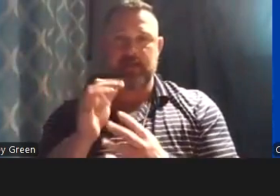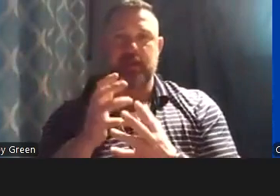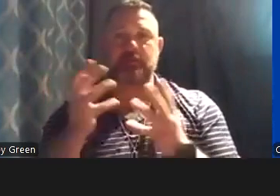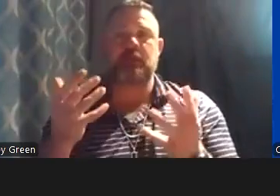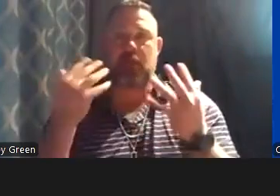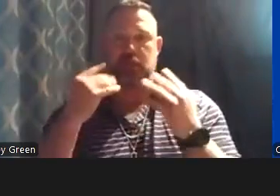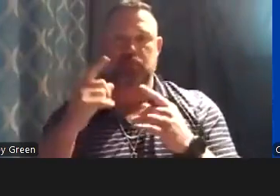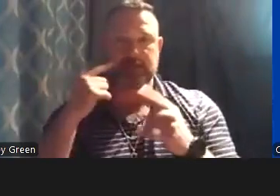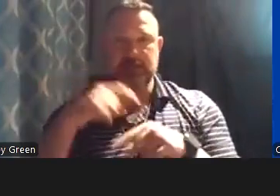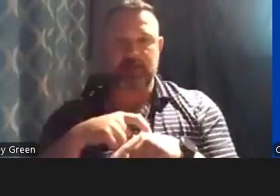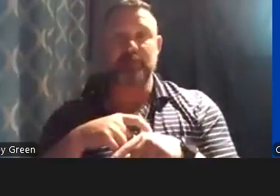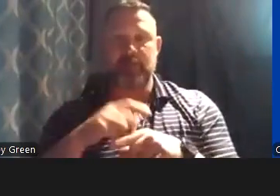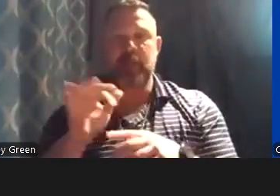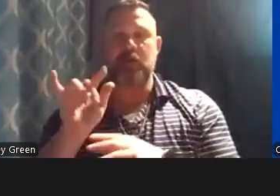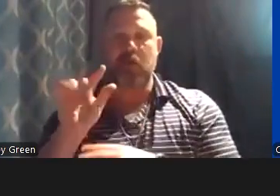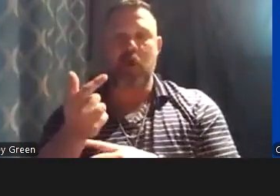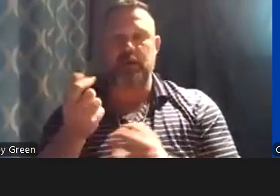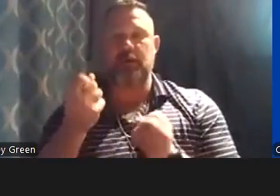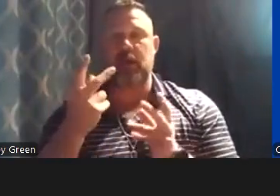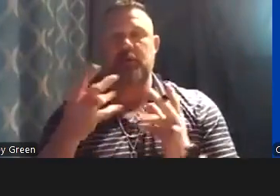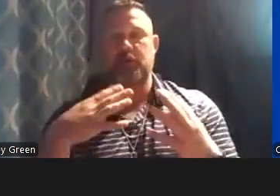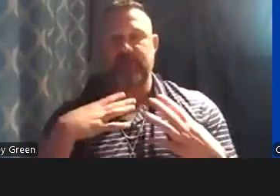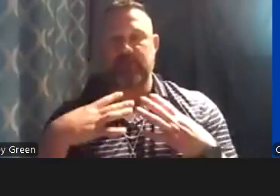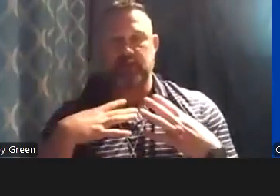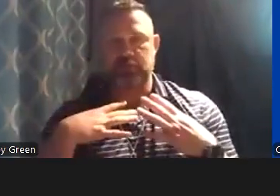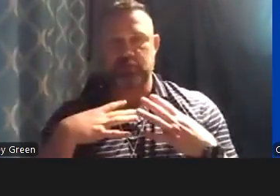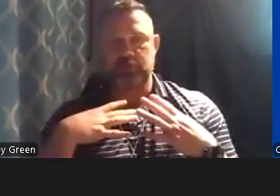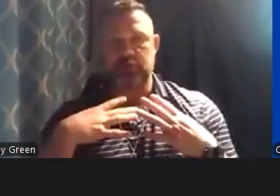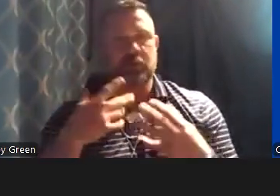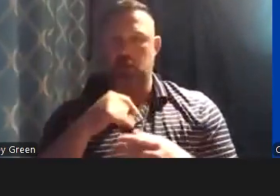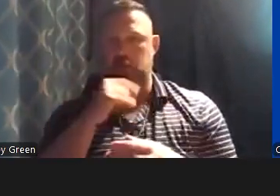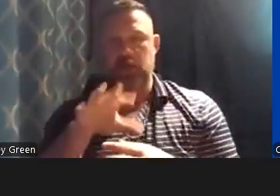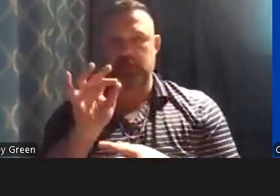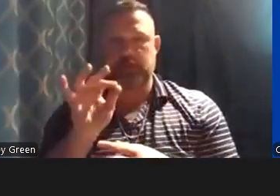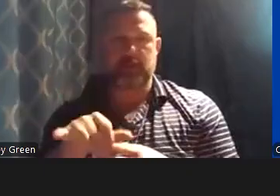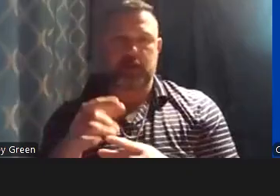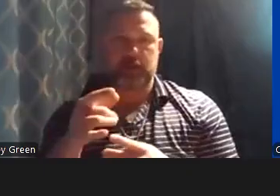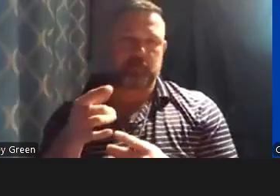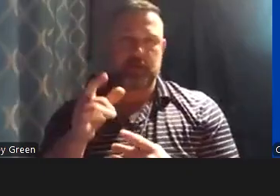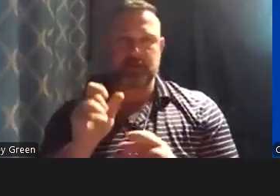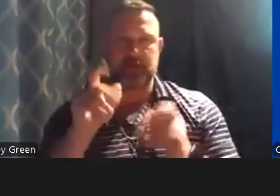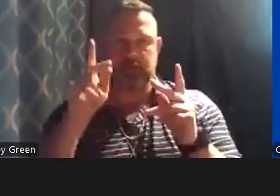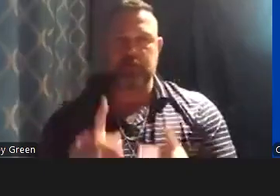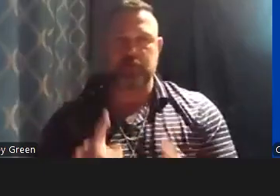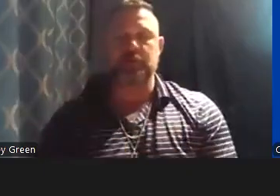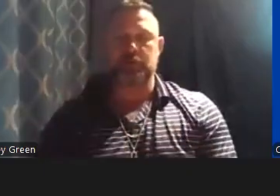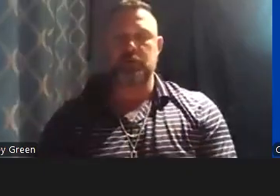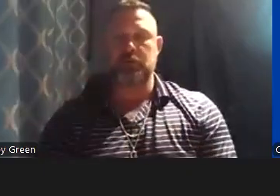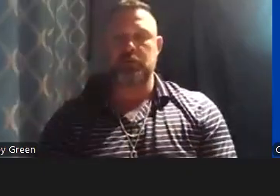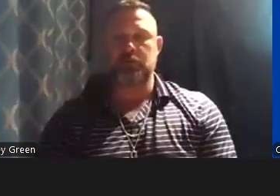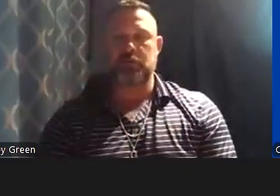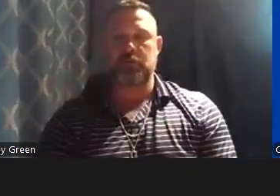crazy time. And then August, I think a lot of people are taking vacations, so I wouldn't pick that one as an in-person